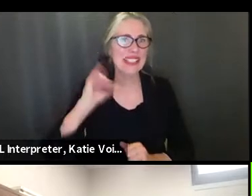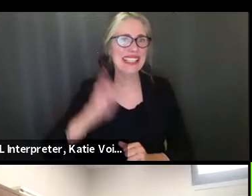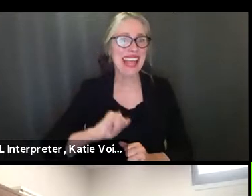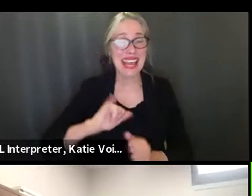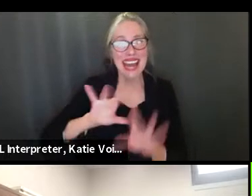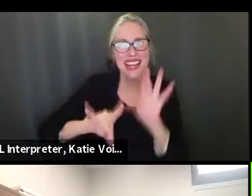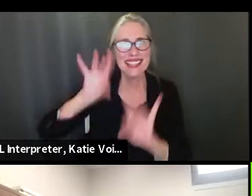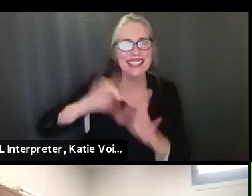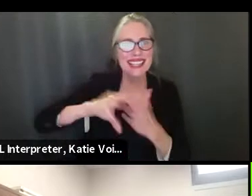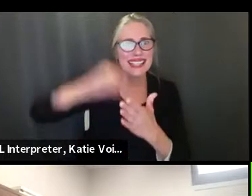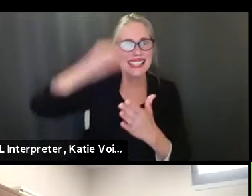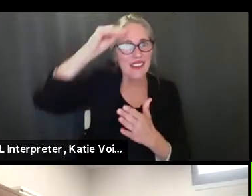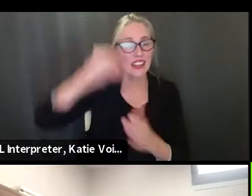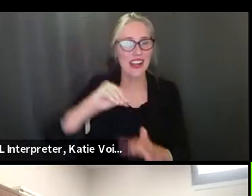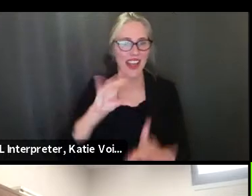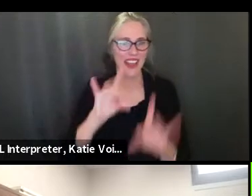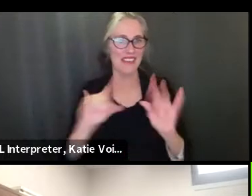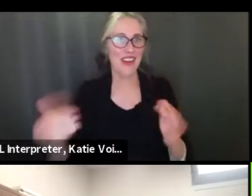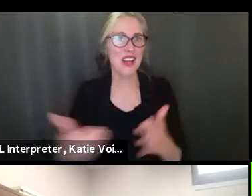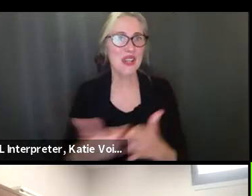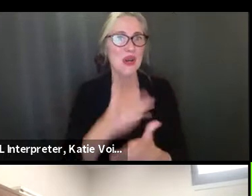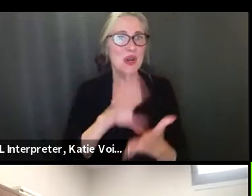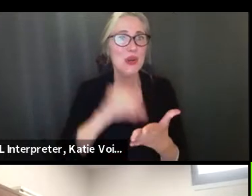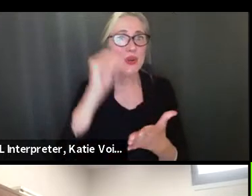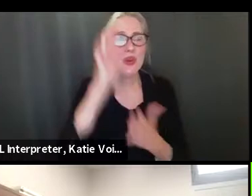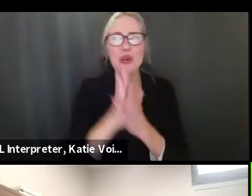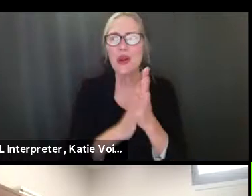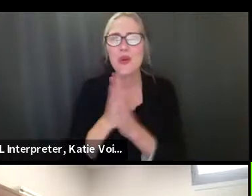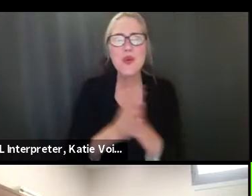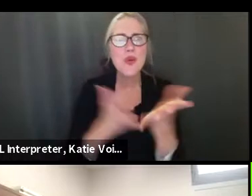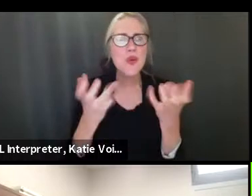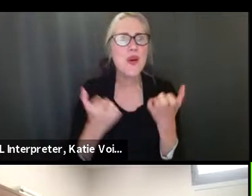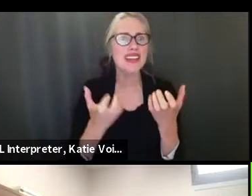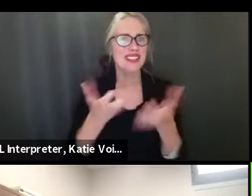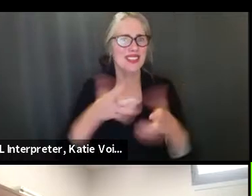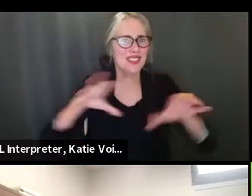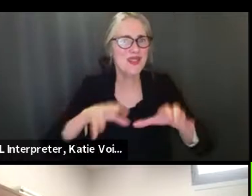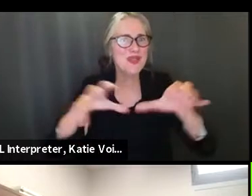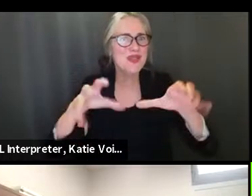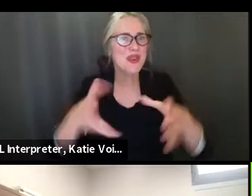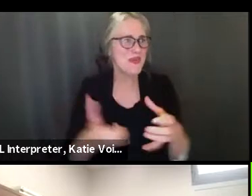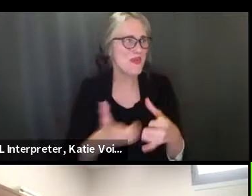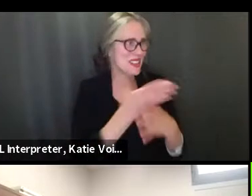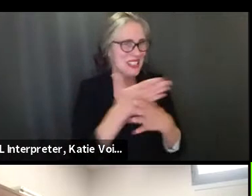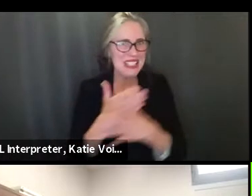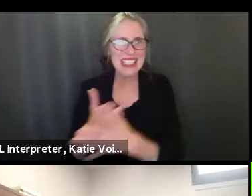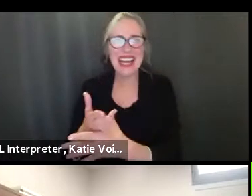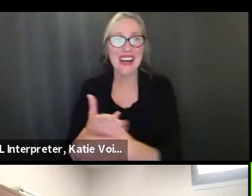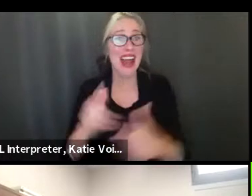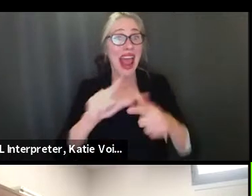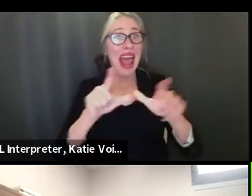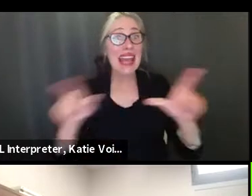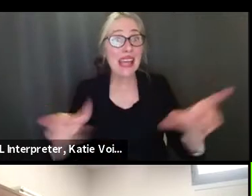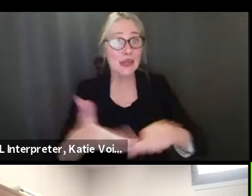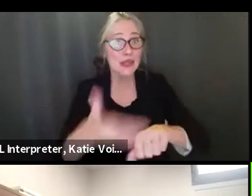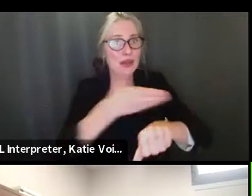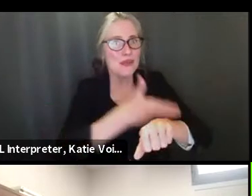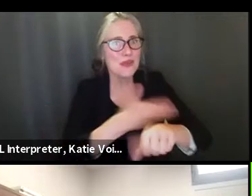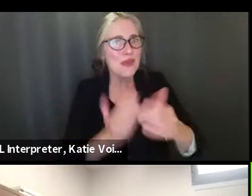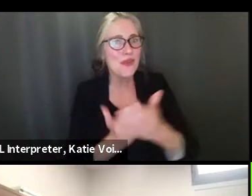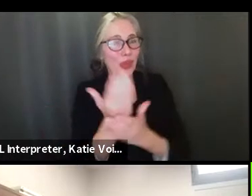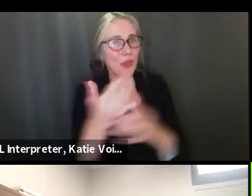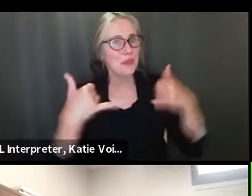discover. They find new learning that they want to share, and they improve their language